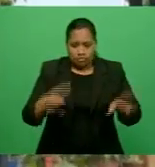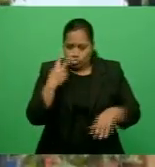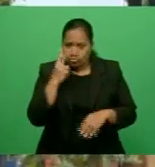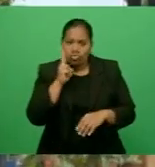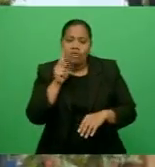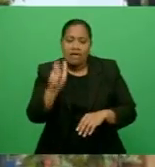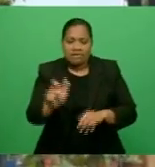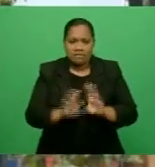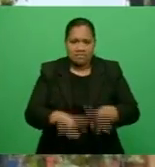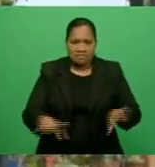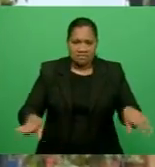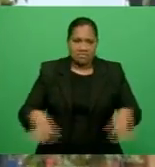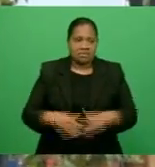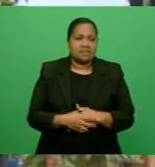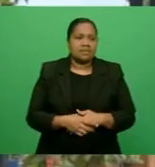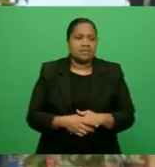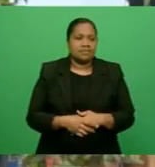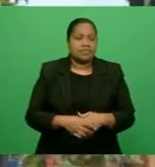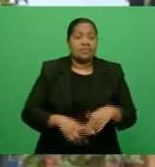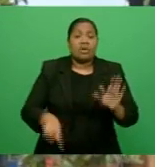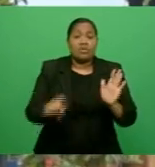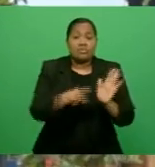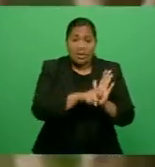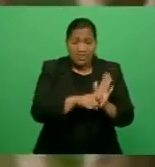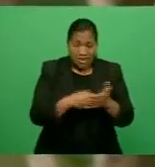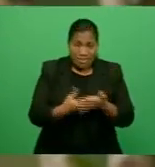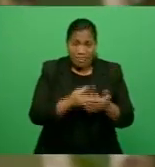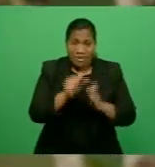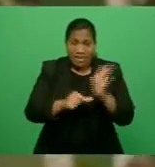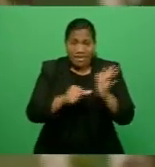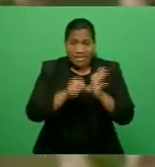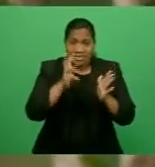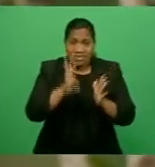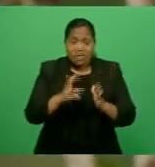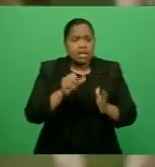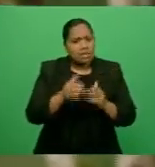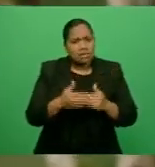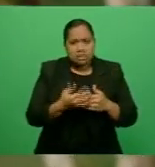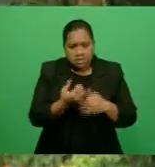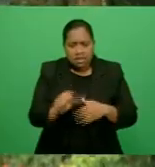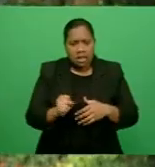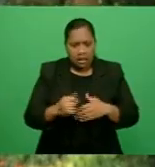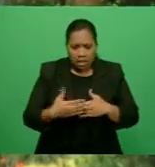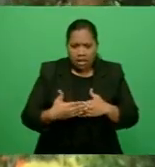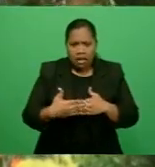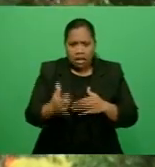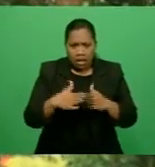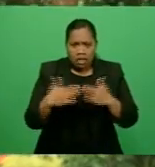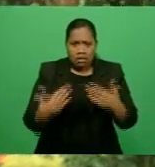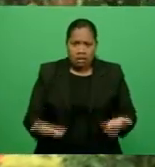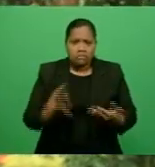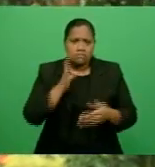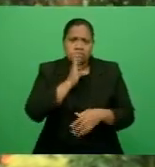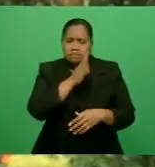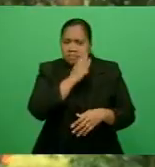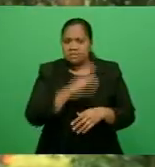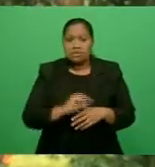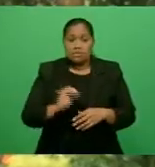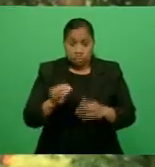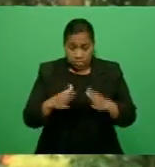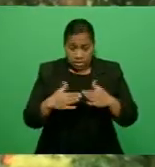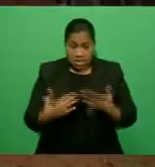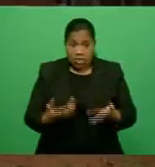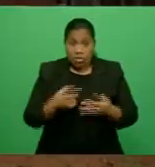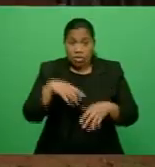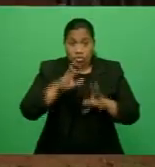have confirmed the case for Raikon Roka is still open. Elders in the community also told FBC News that children are now restricted from